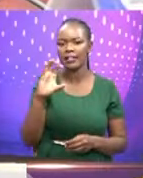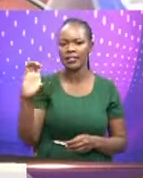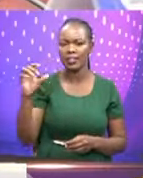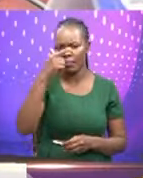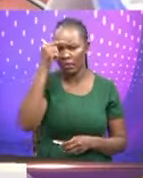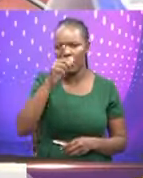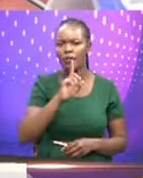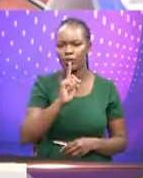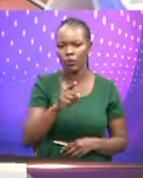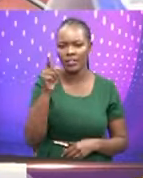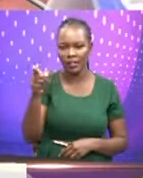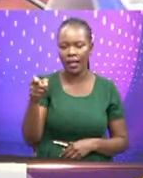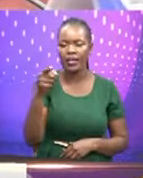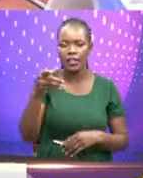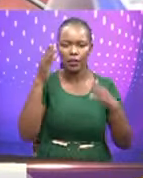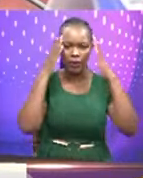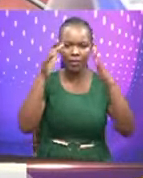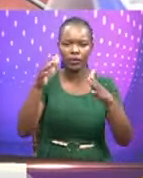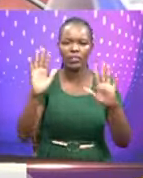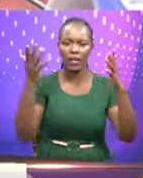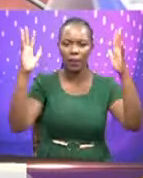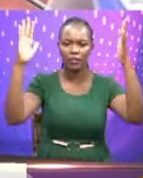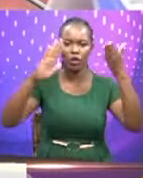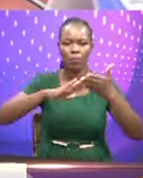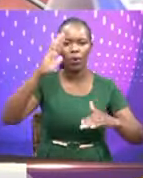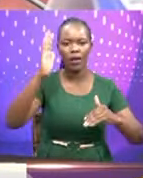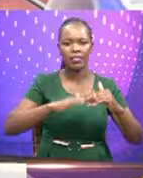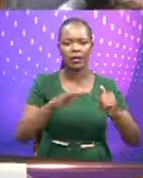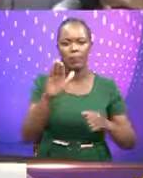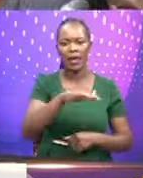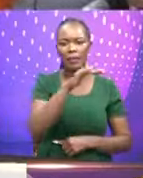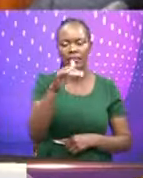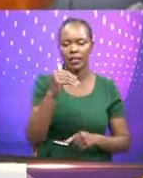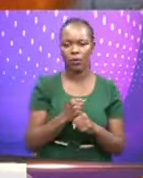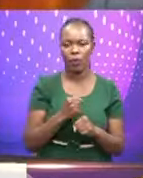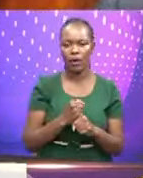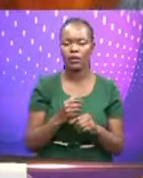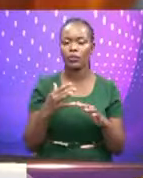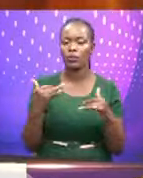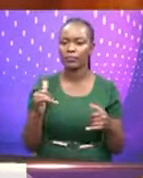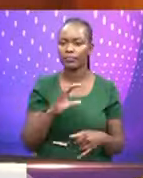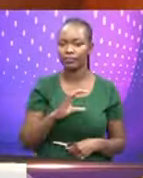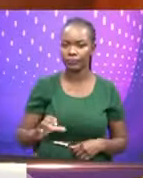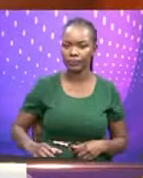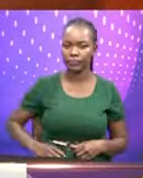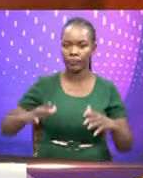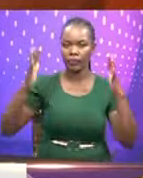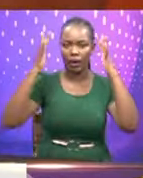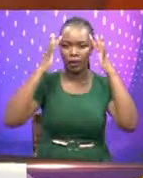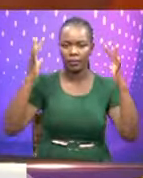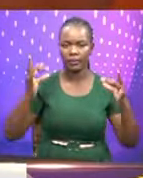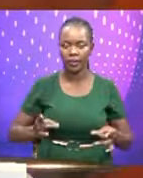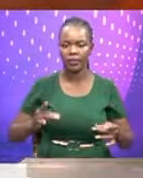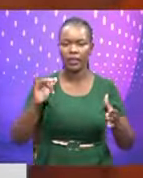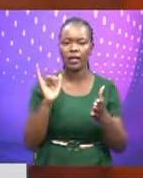to be. He prioritizes sherehe over this parliamentary business. So the committee is decided